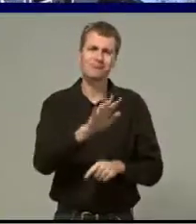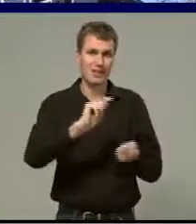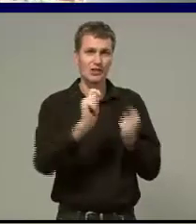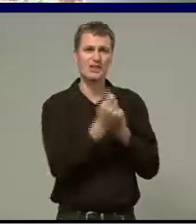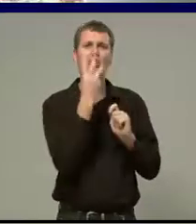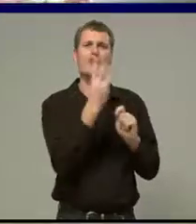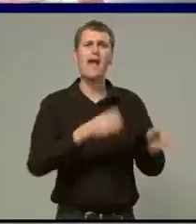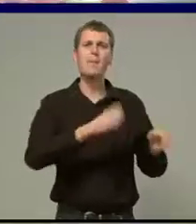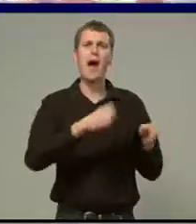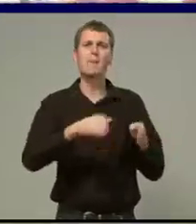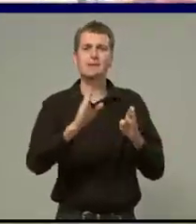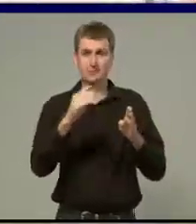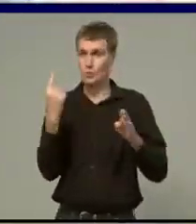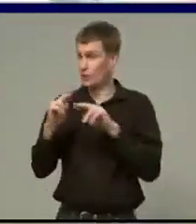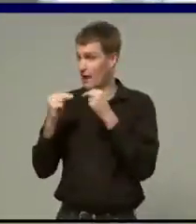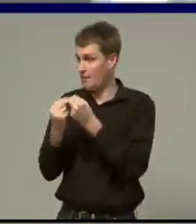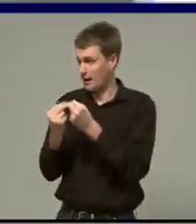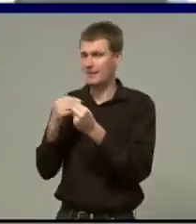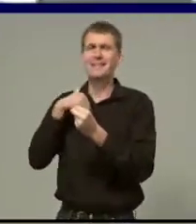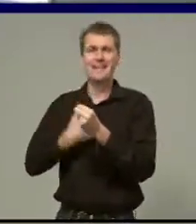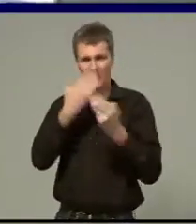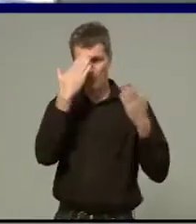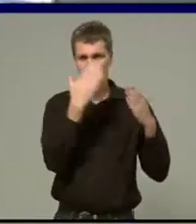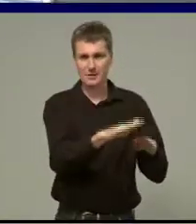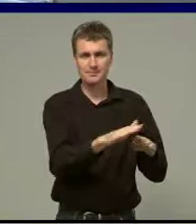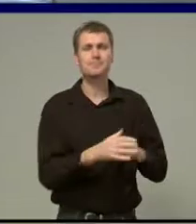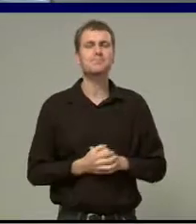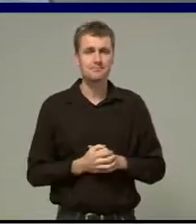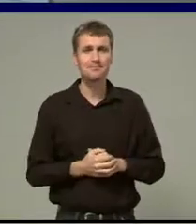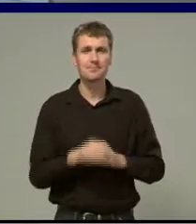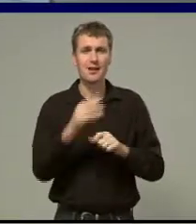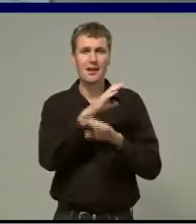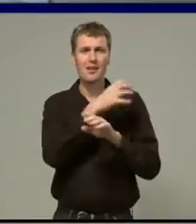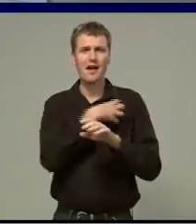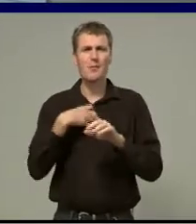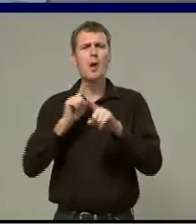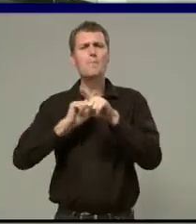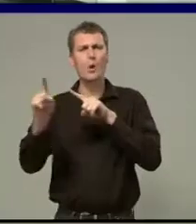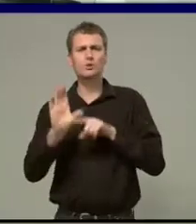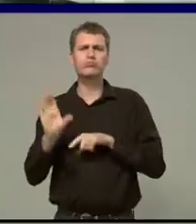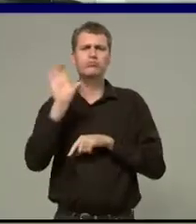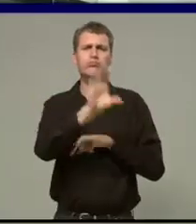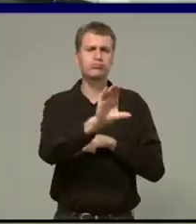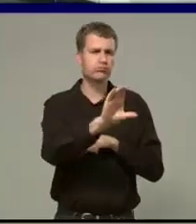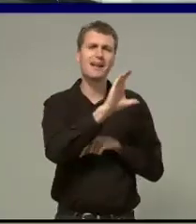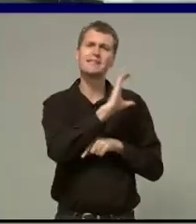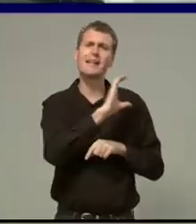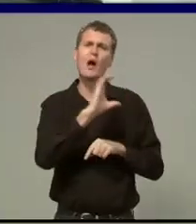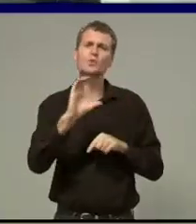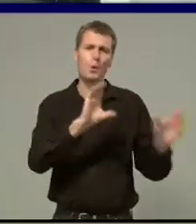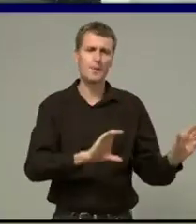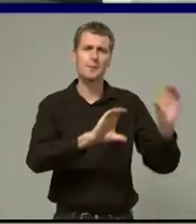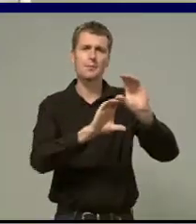apartments for families urgently needing a place to stay. The government will fund the bulk of the cost, with the City Council picking up the rest of